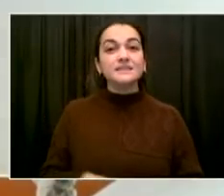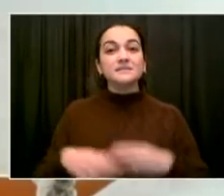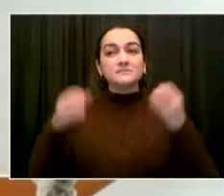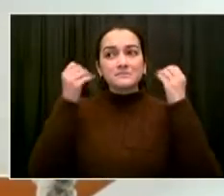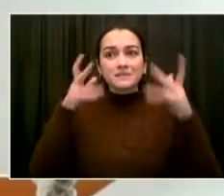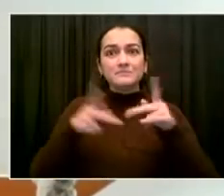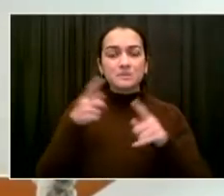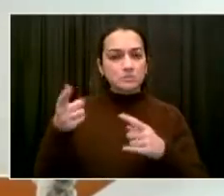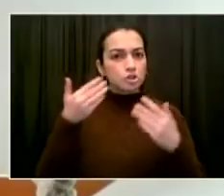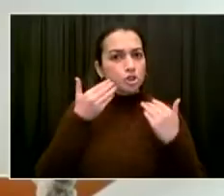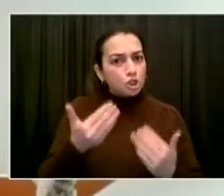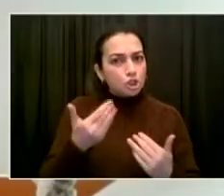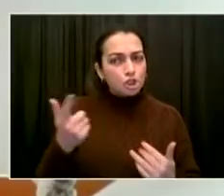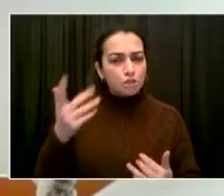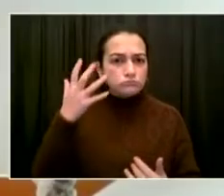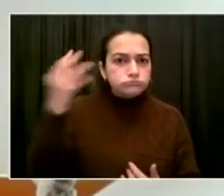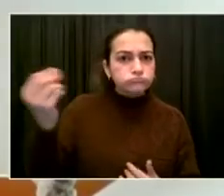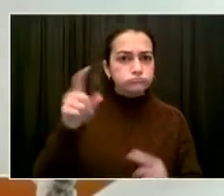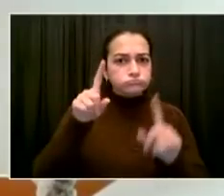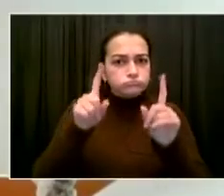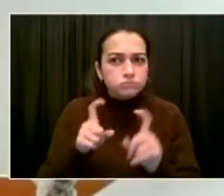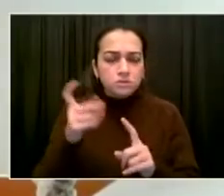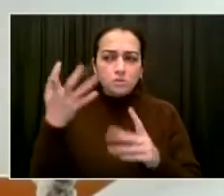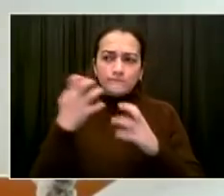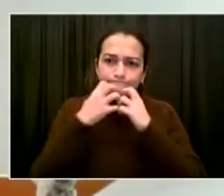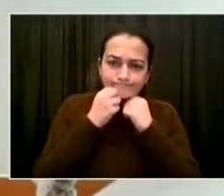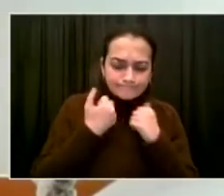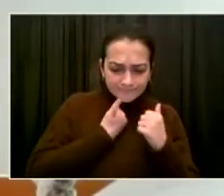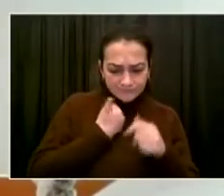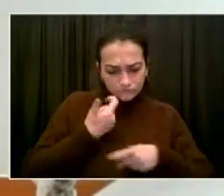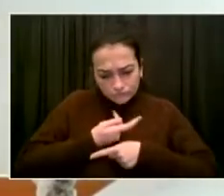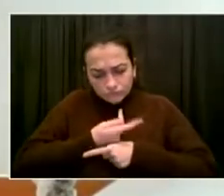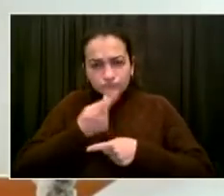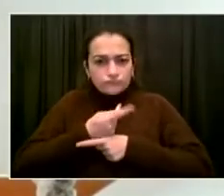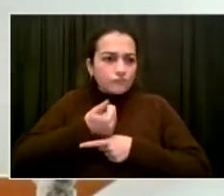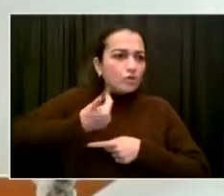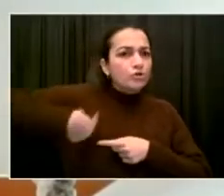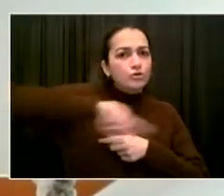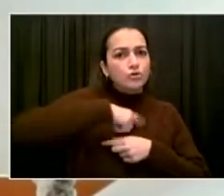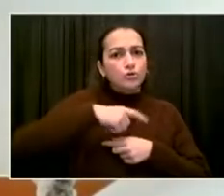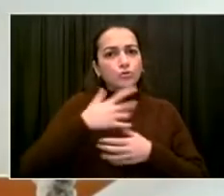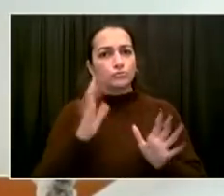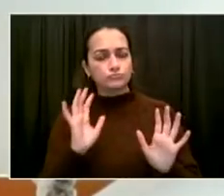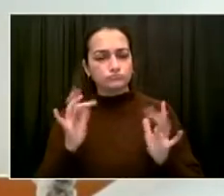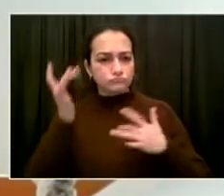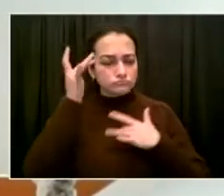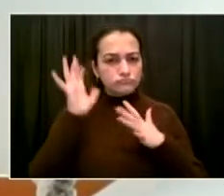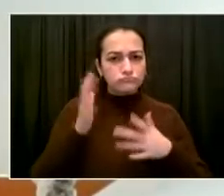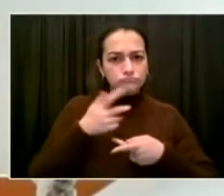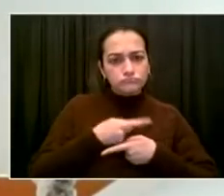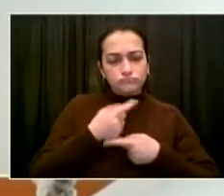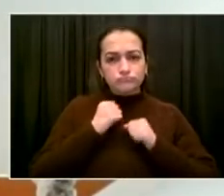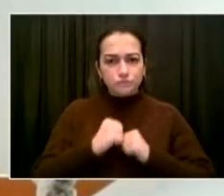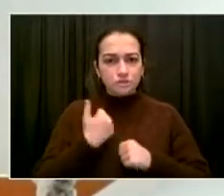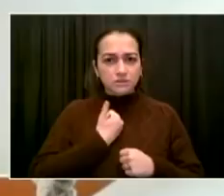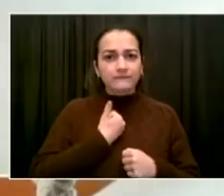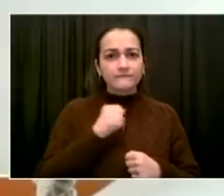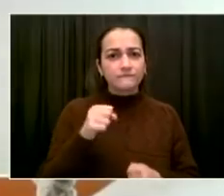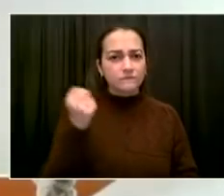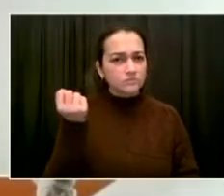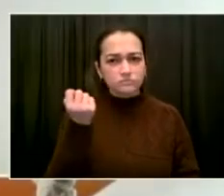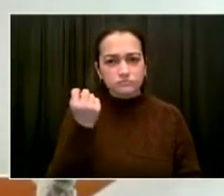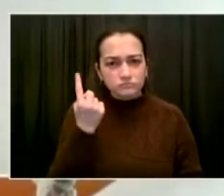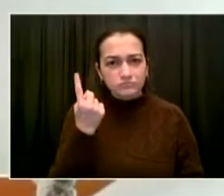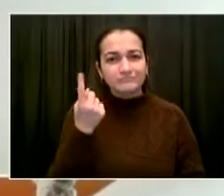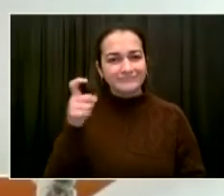you know, we want to do everything in our power to help New Yorkers to continue to make that decision so they can have the fast information to protect their families. To give a